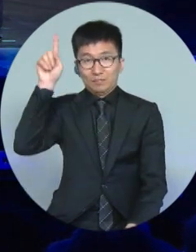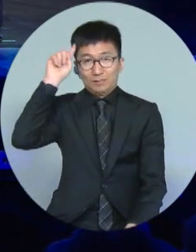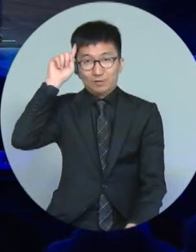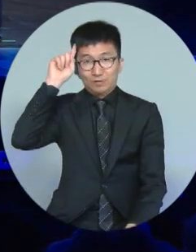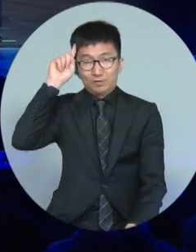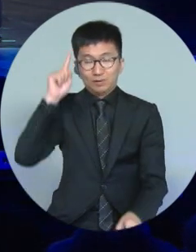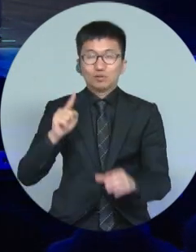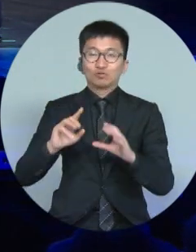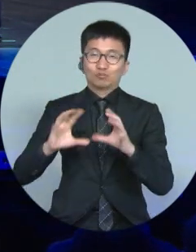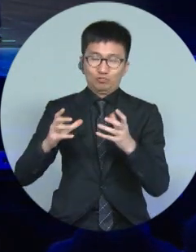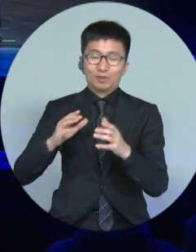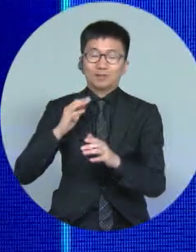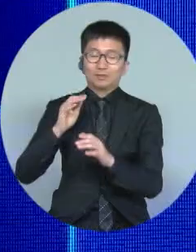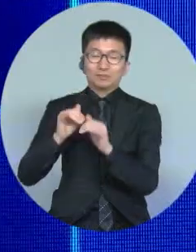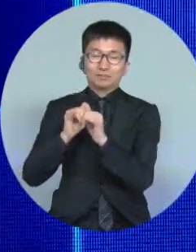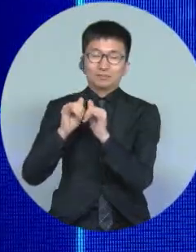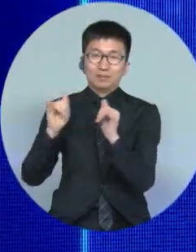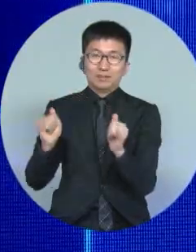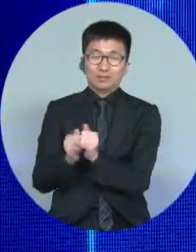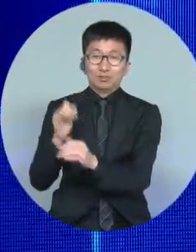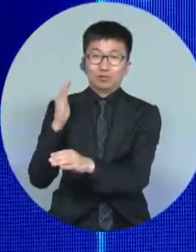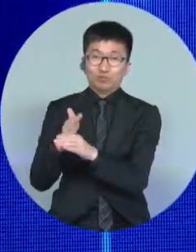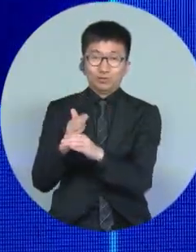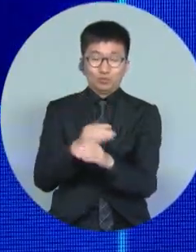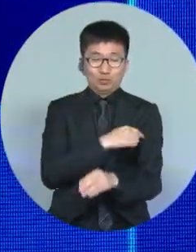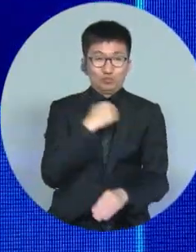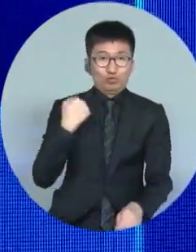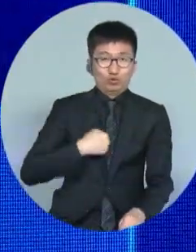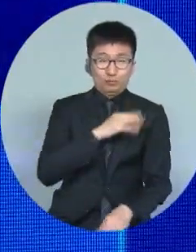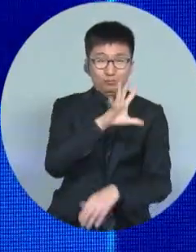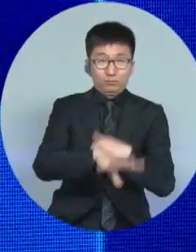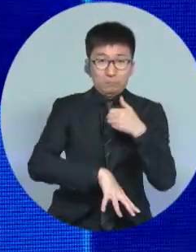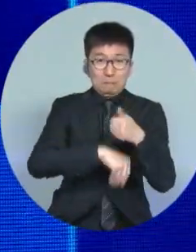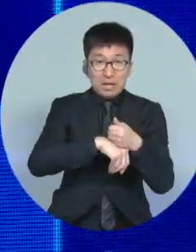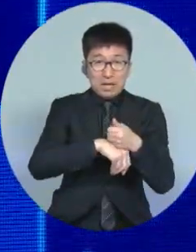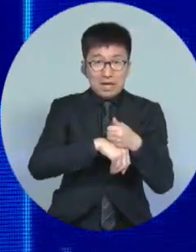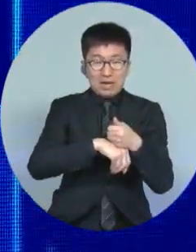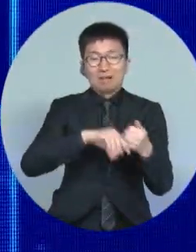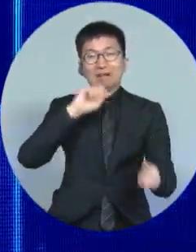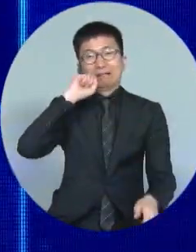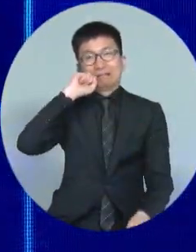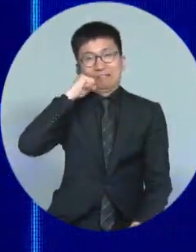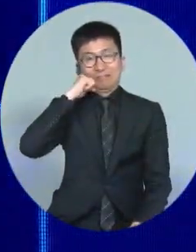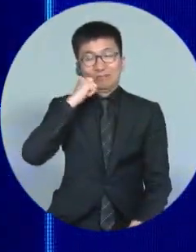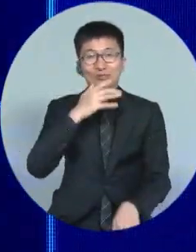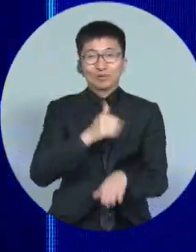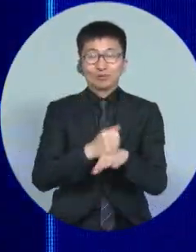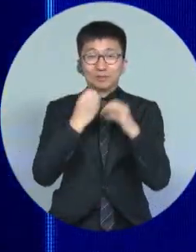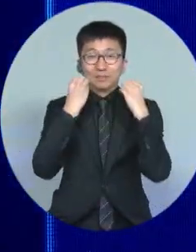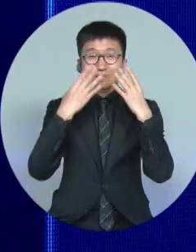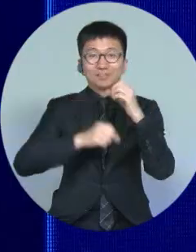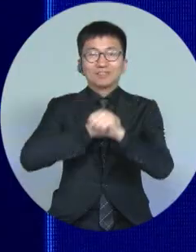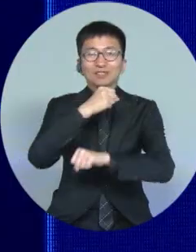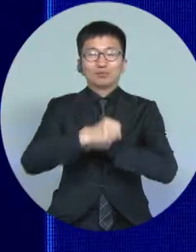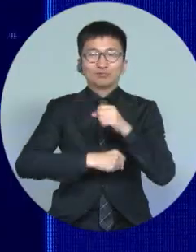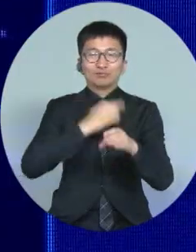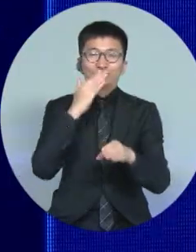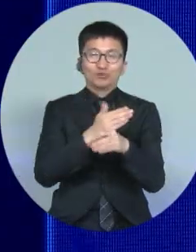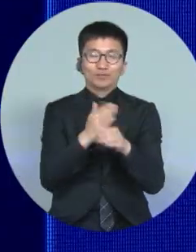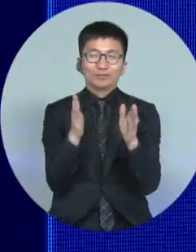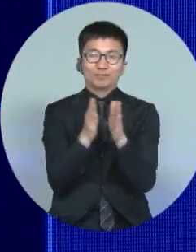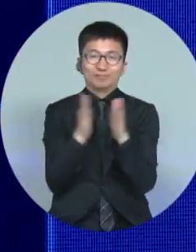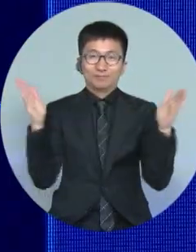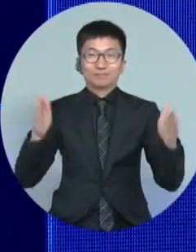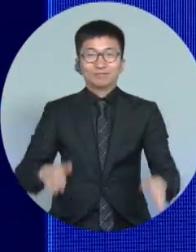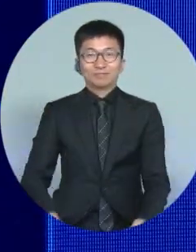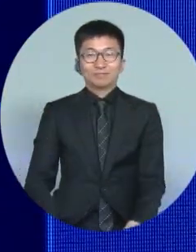collapsing. And we had a neoliberal economics revolution. And this